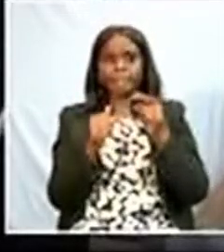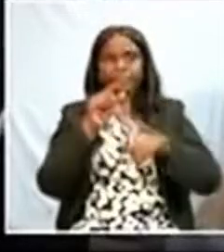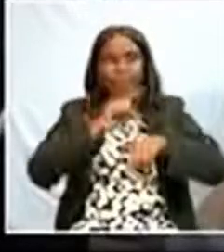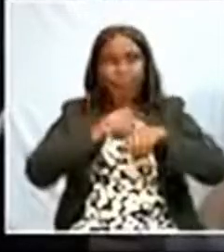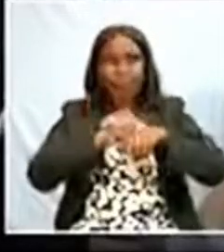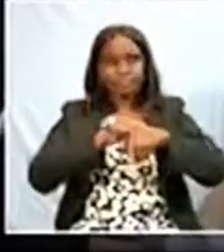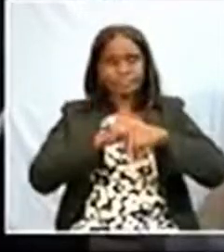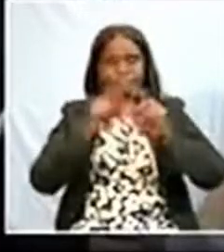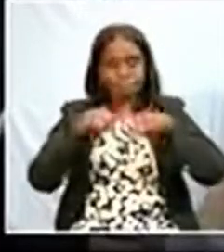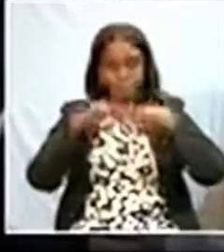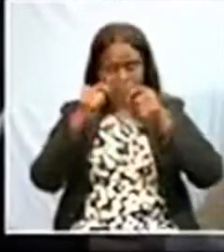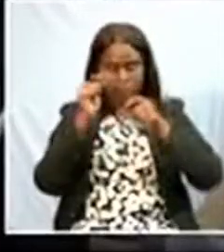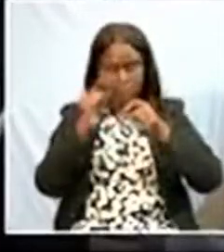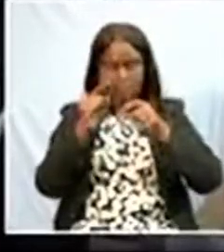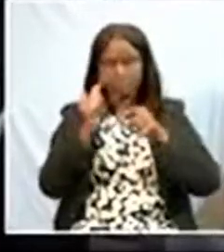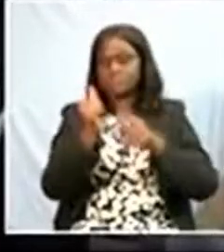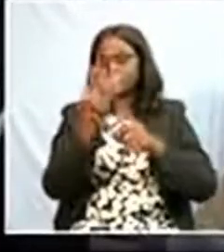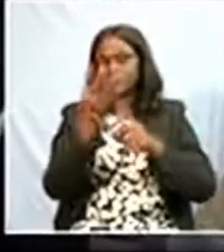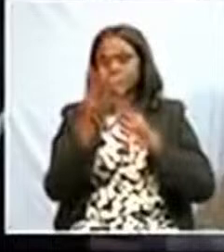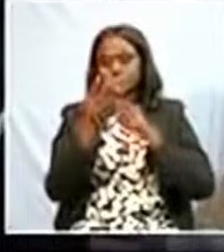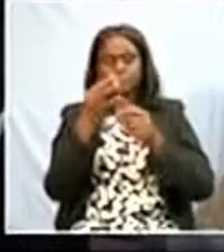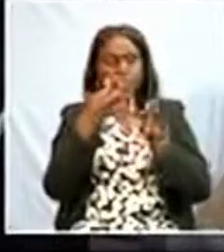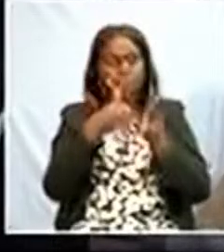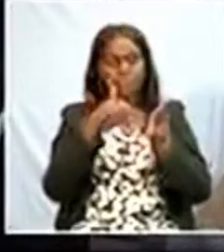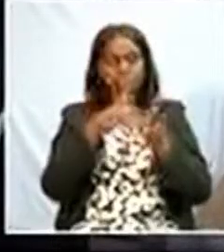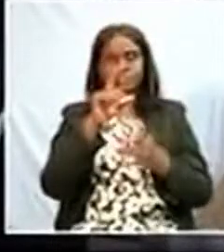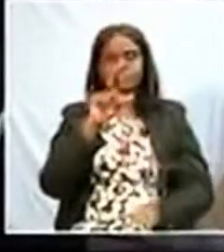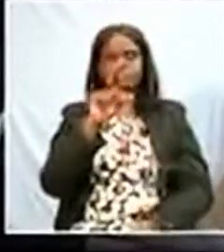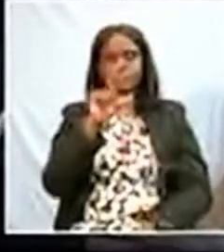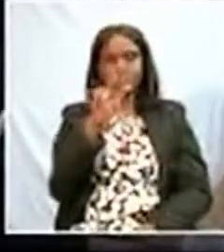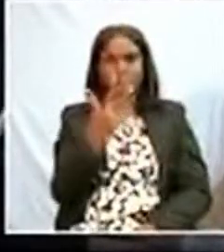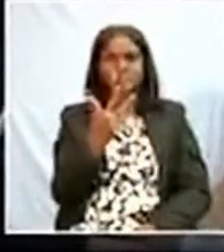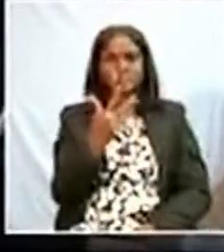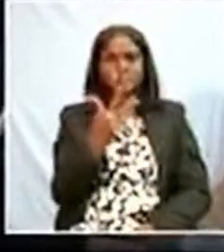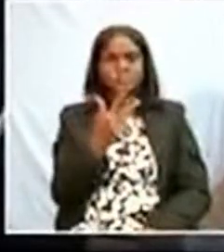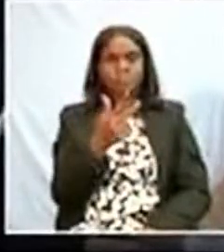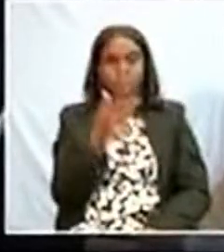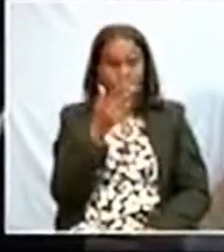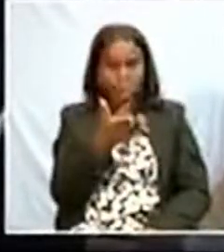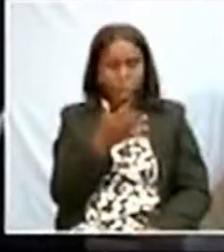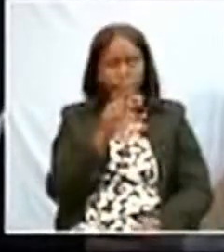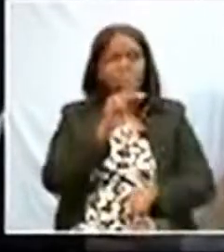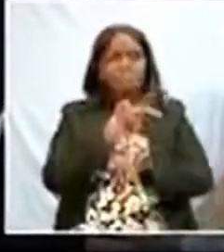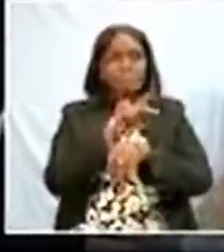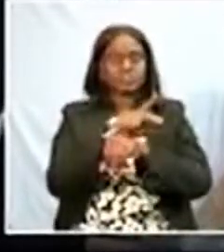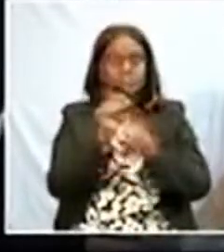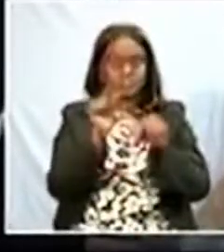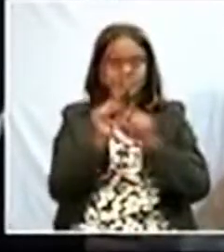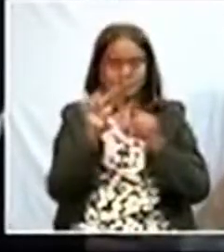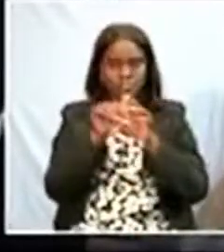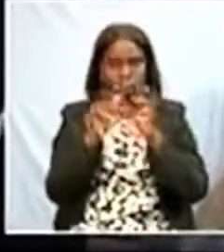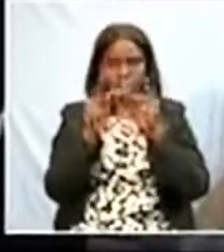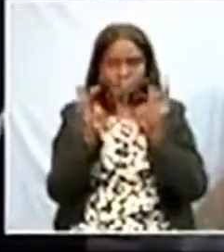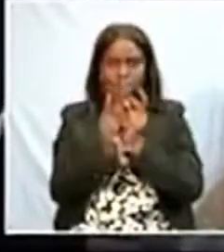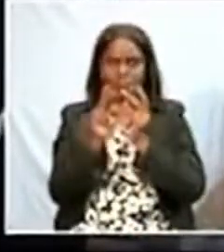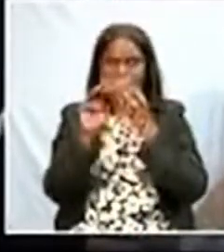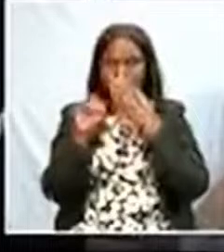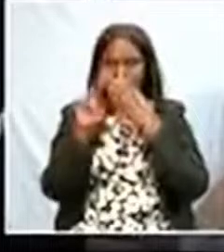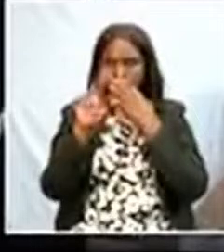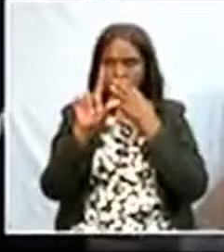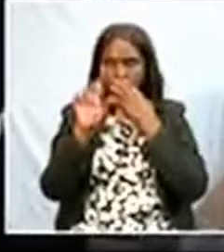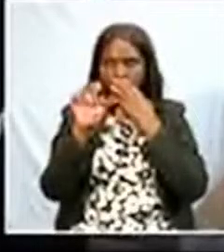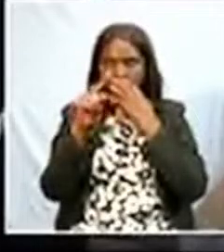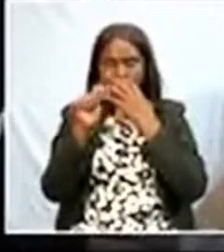time you're awarding him on 14th February 2023, the project at Mulenga was